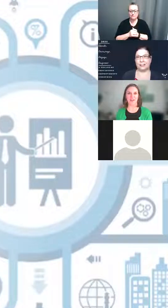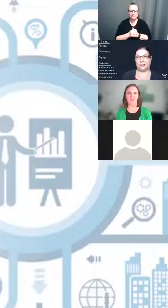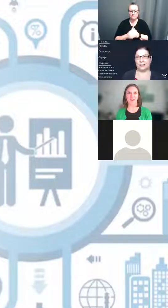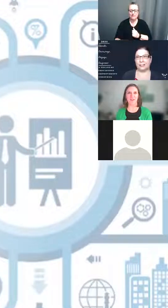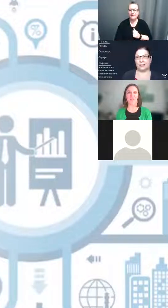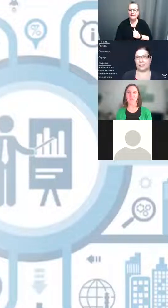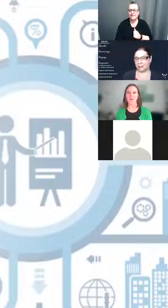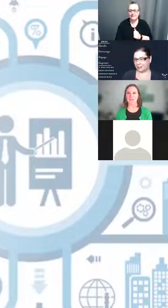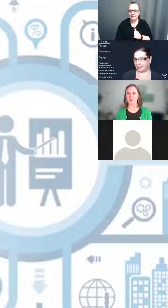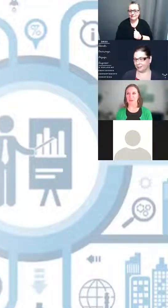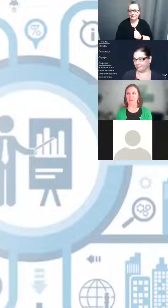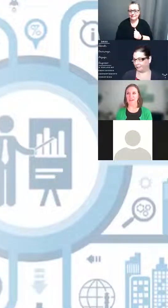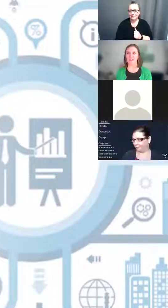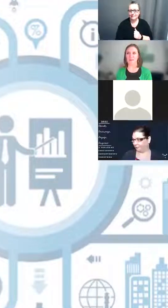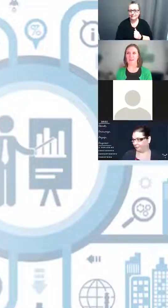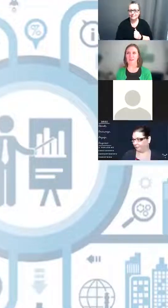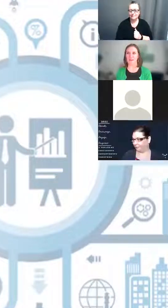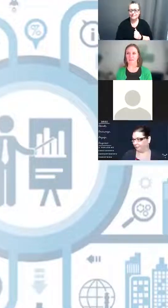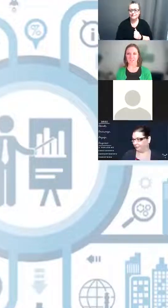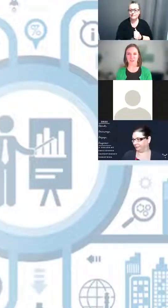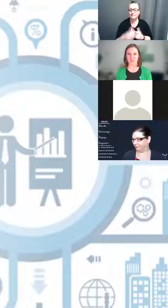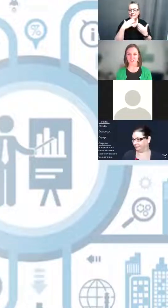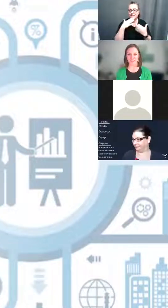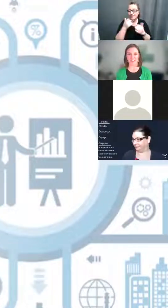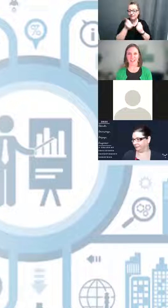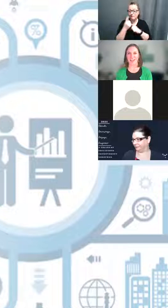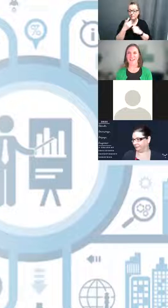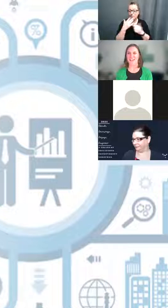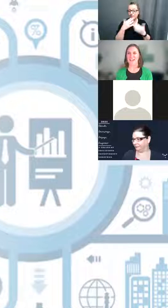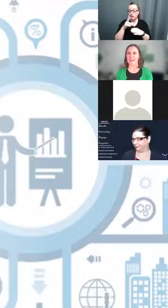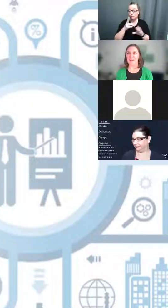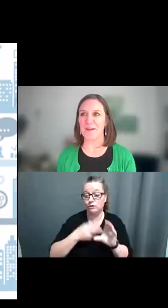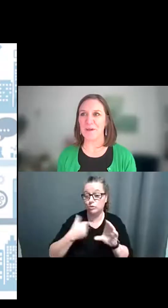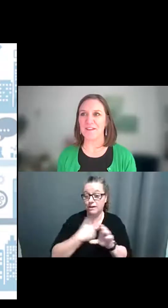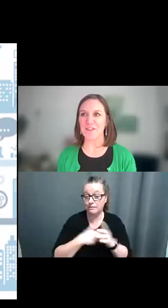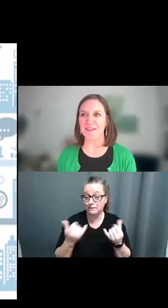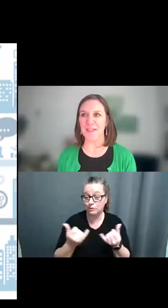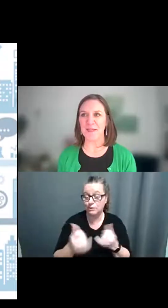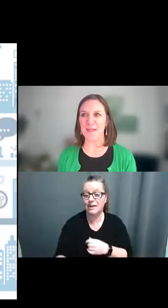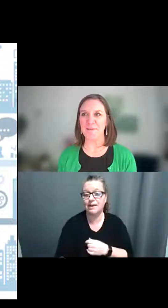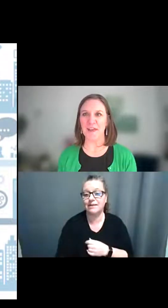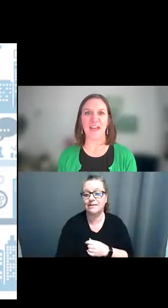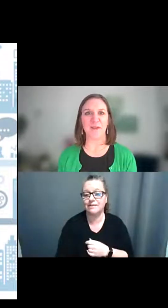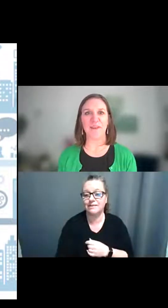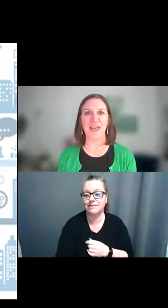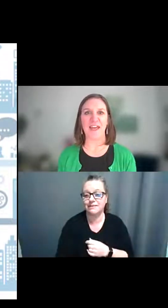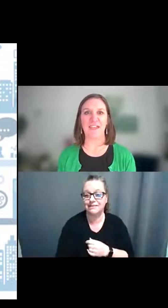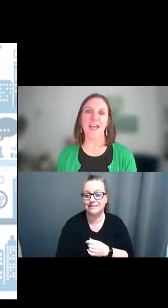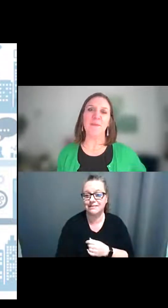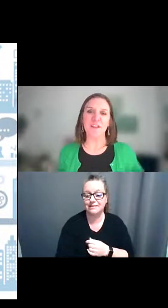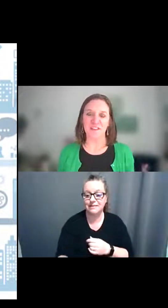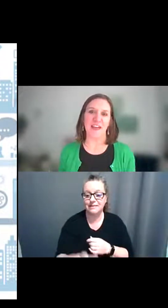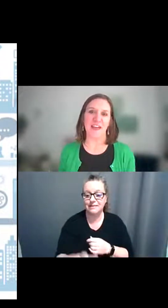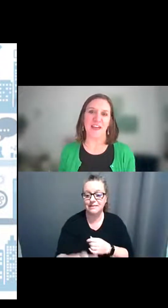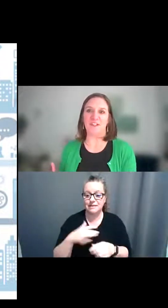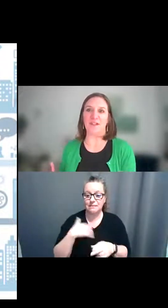All right, well, thank you, everyone, and thank you for joining me today. As Sheree said, my name is Beth Adams, and I